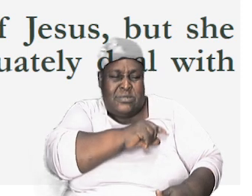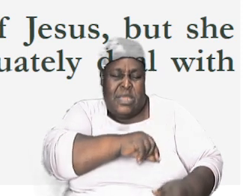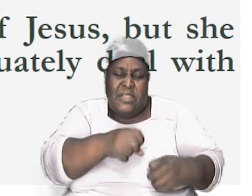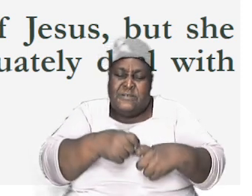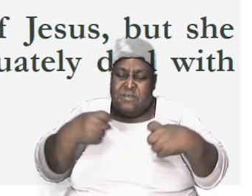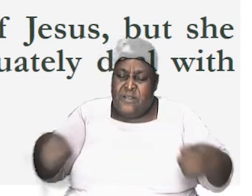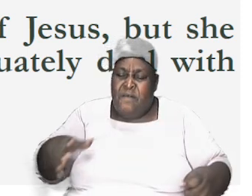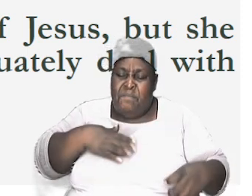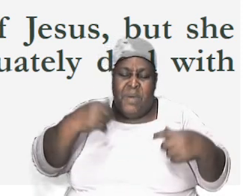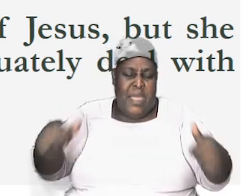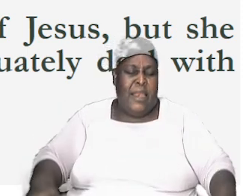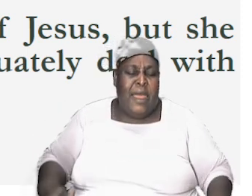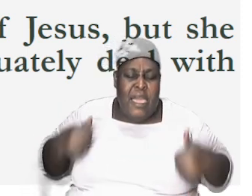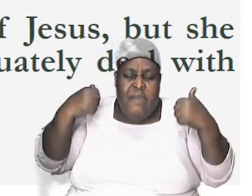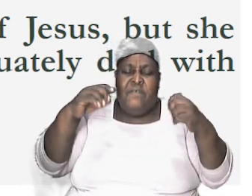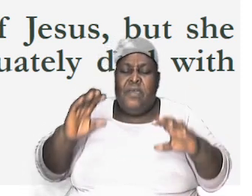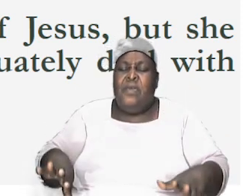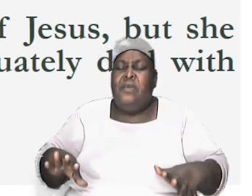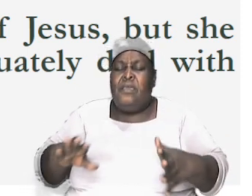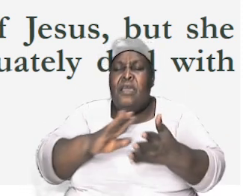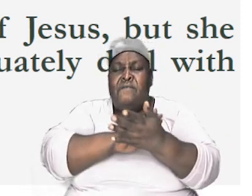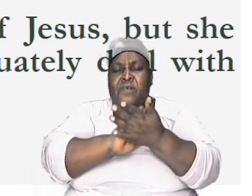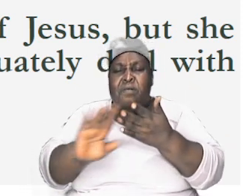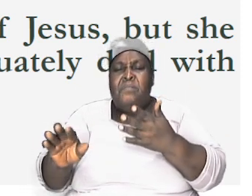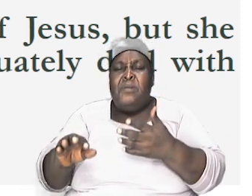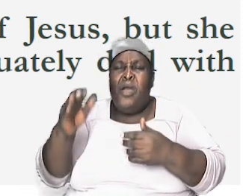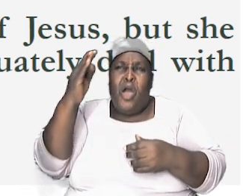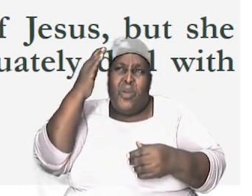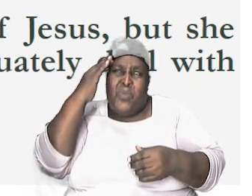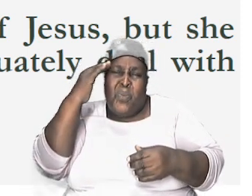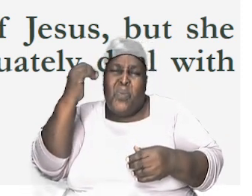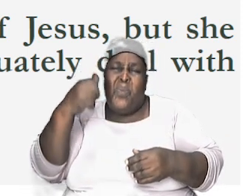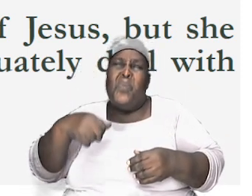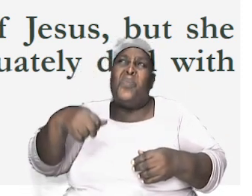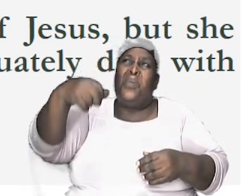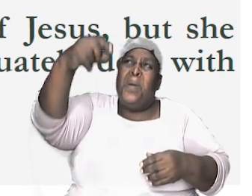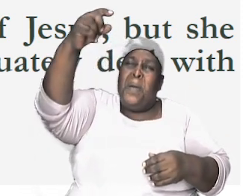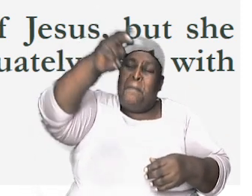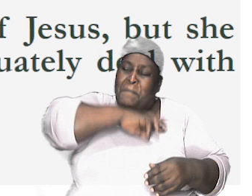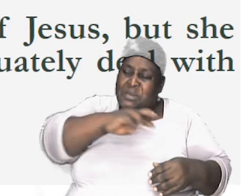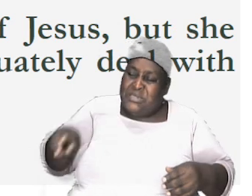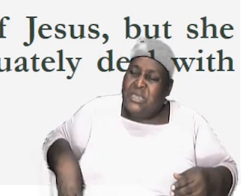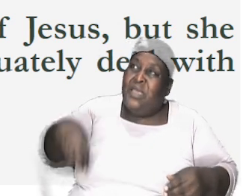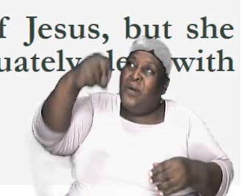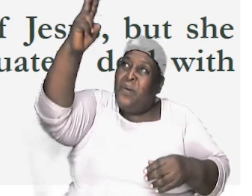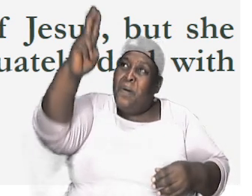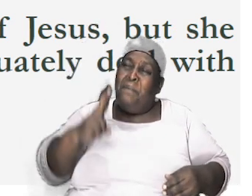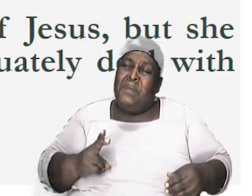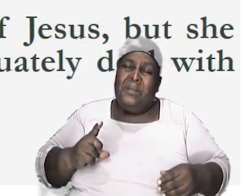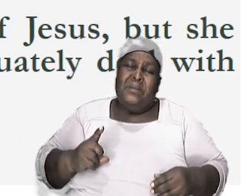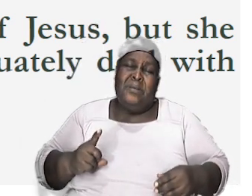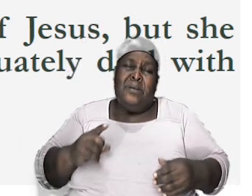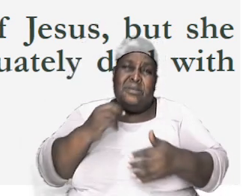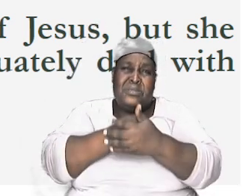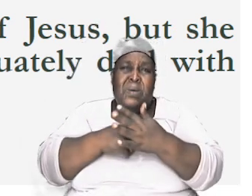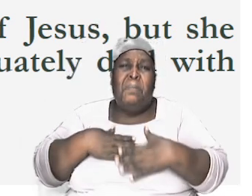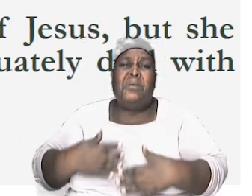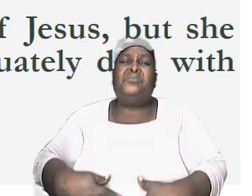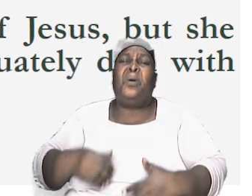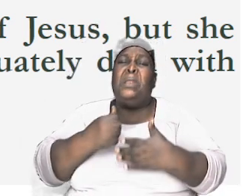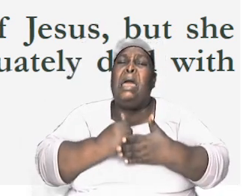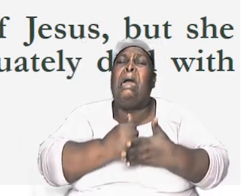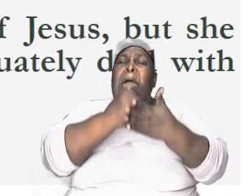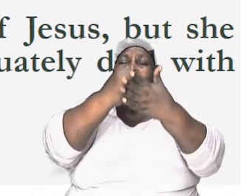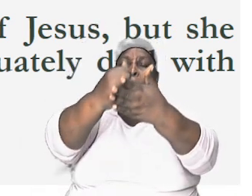I'm coming. I know there's coming someday somebody who is going to help me to deal with this. The one